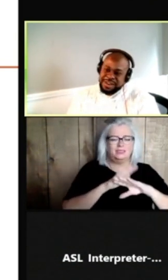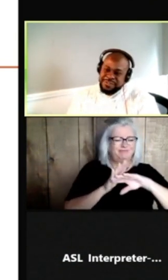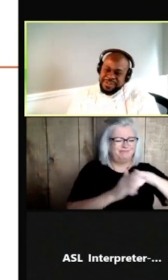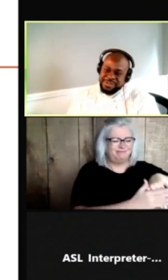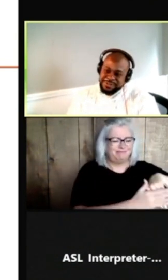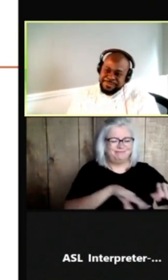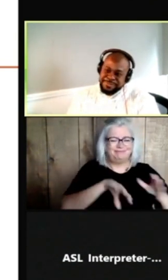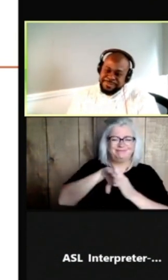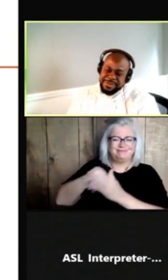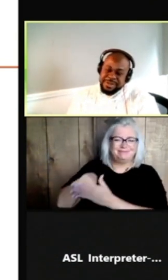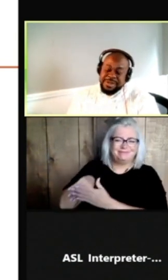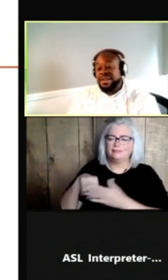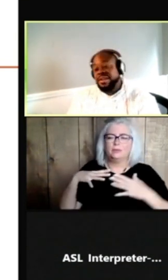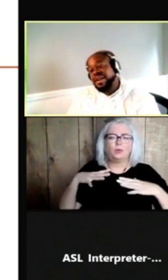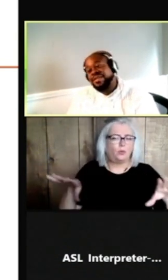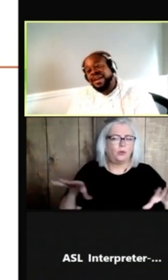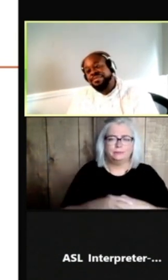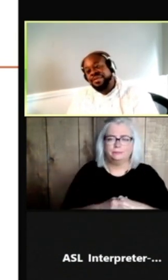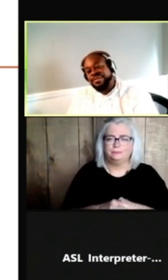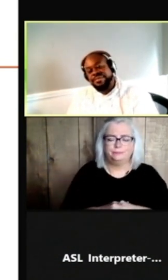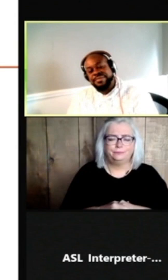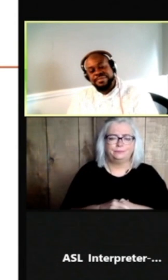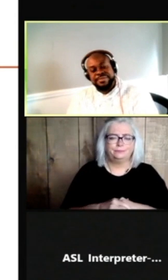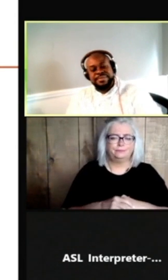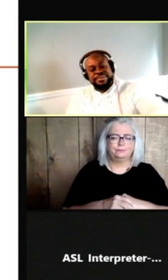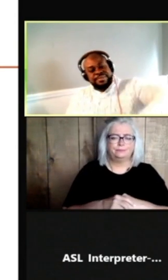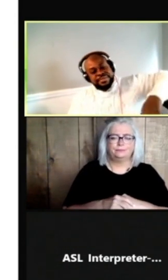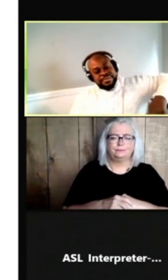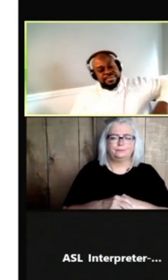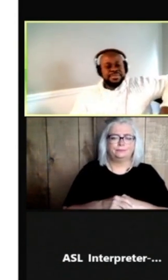for people getting the vaccine. Next slide, please.